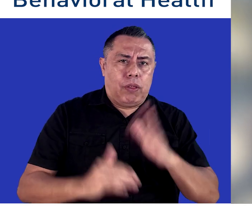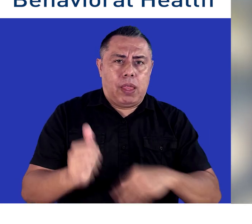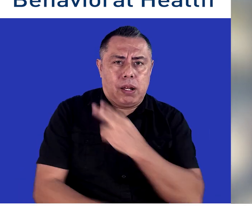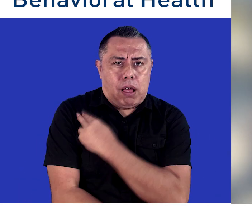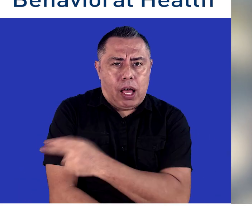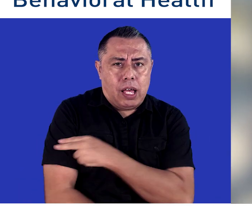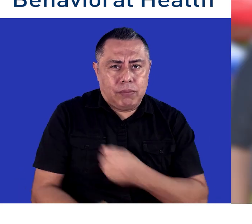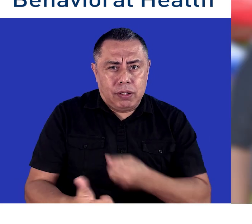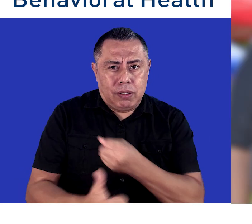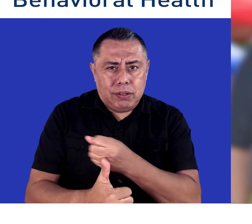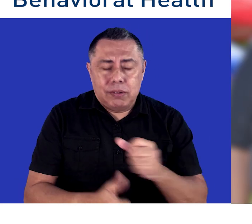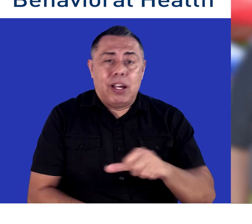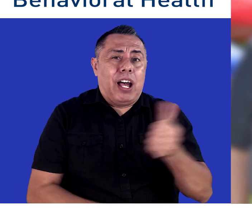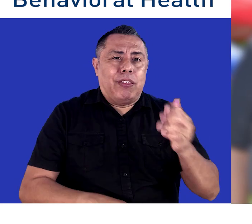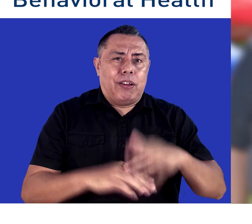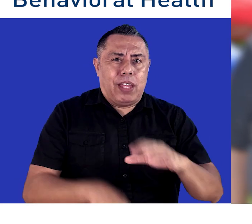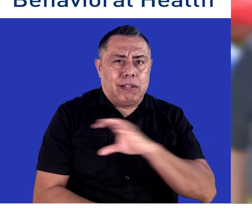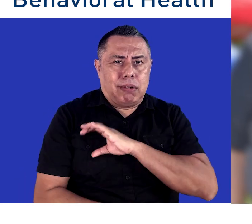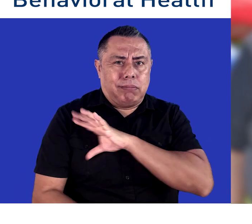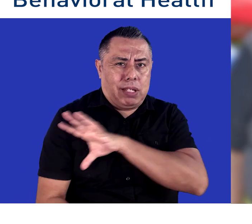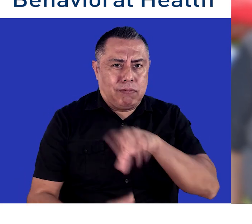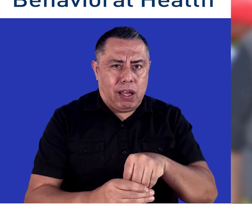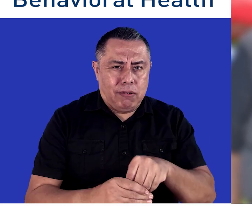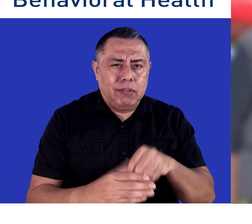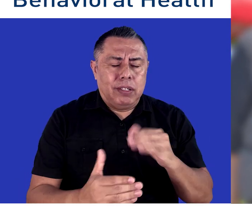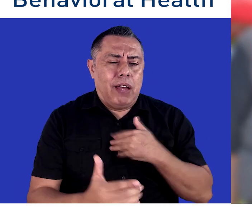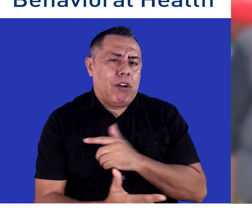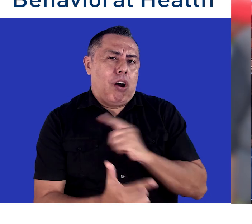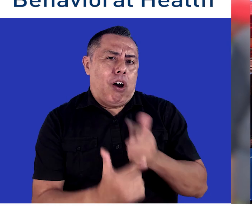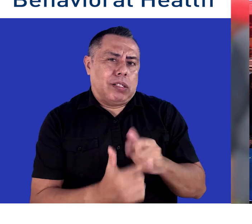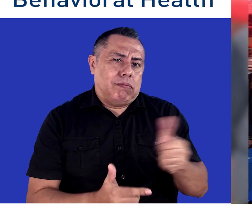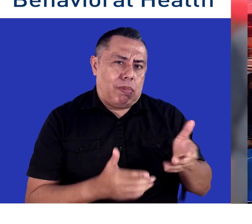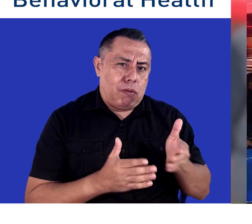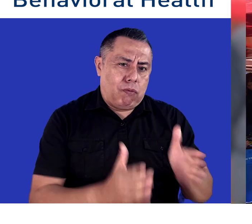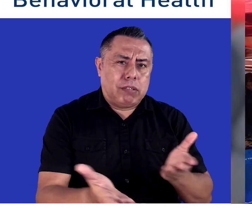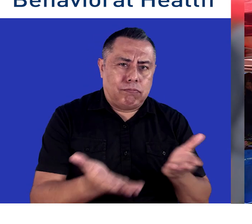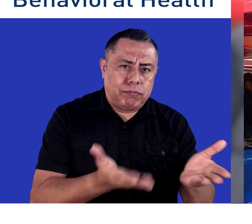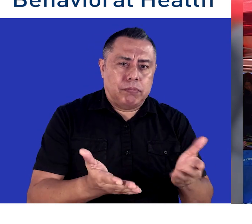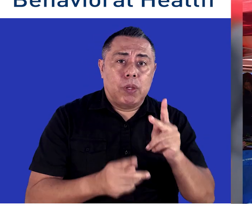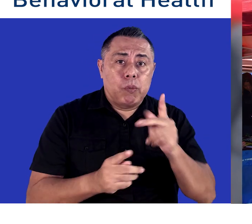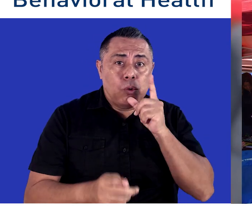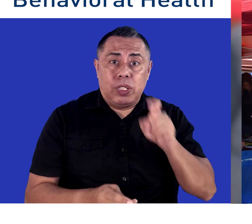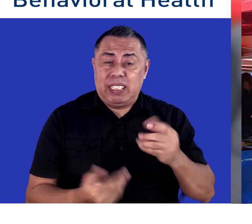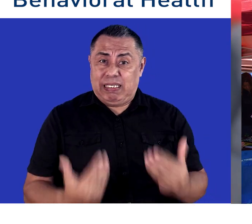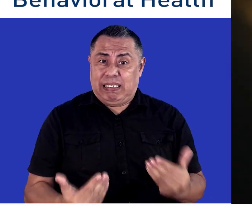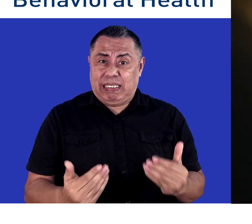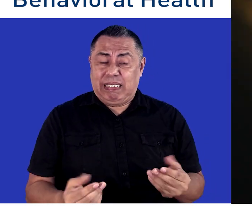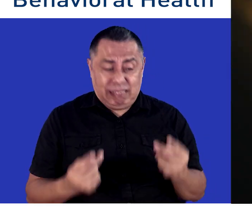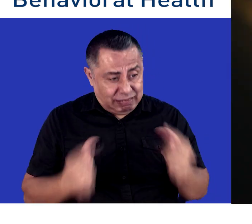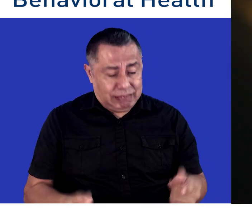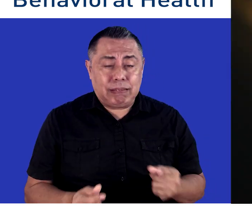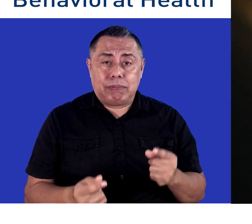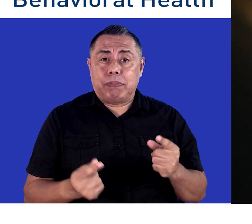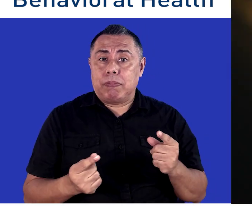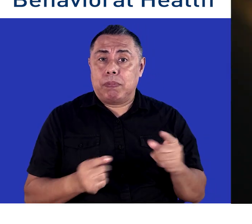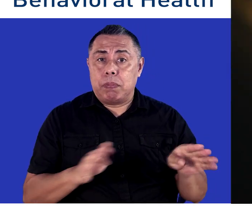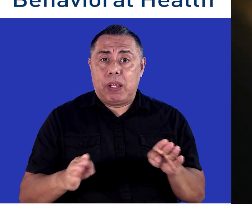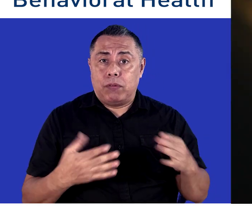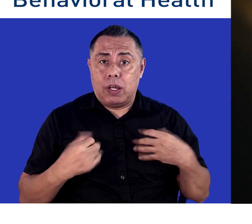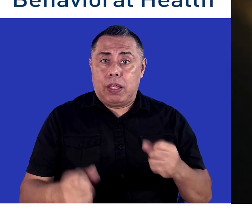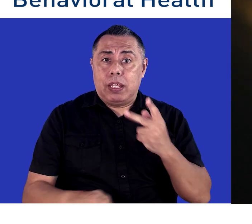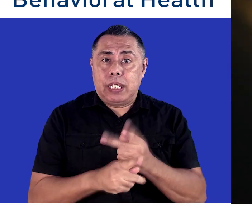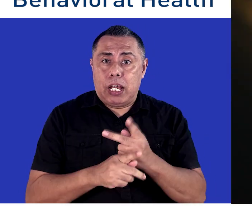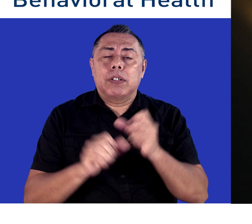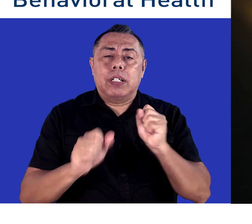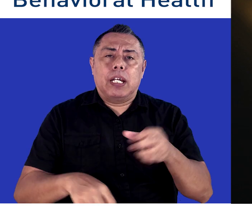or alternatives to law enforcement involvement. People who need immediate voluntary behavioral health care can also be referred to one of